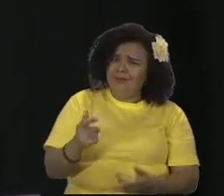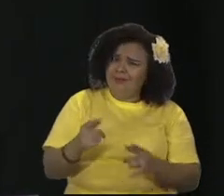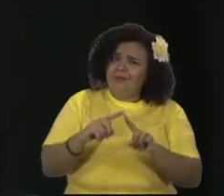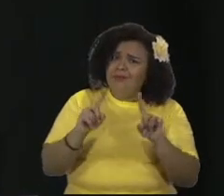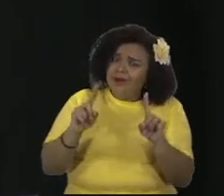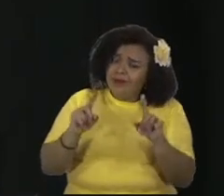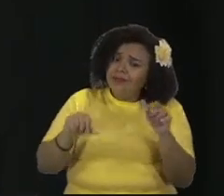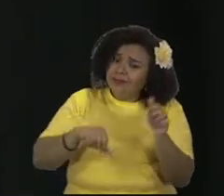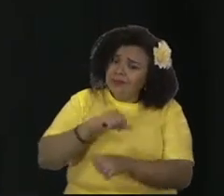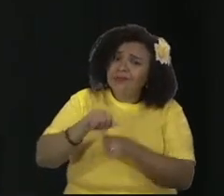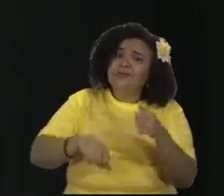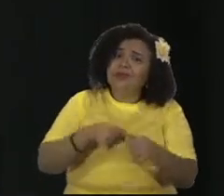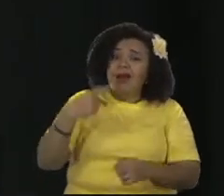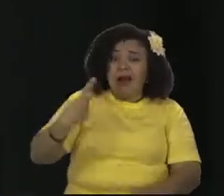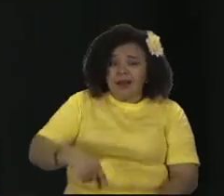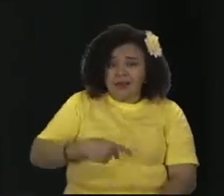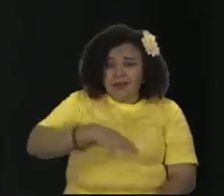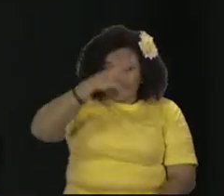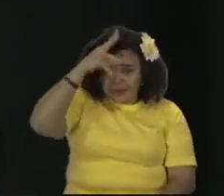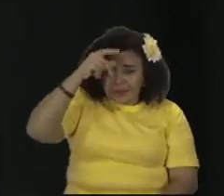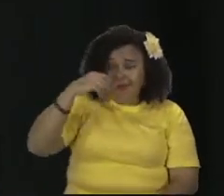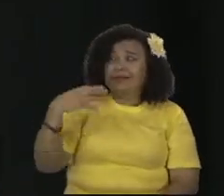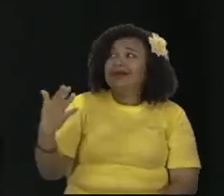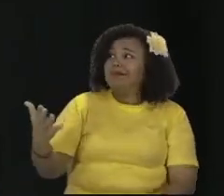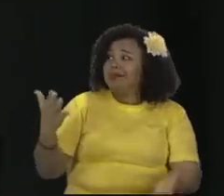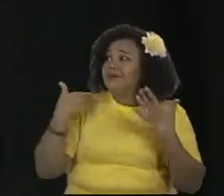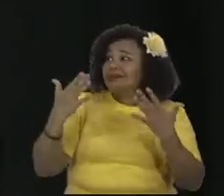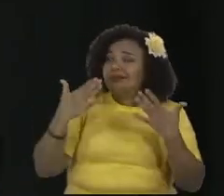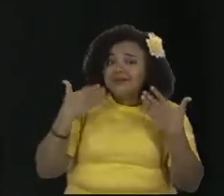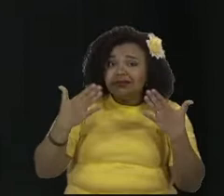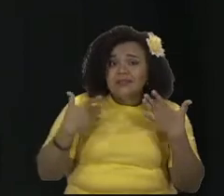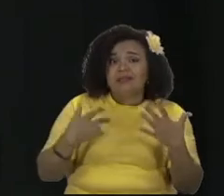DNA, and that must change. It is a,